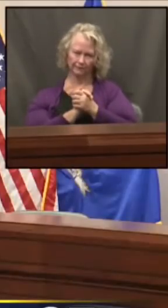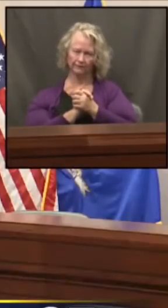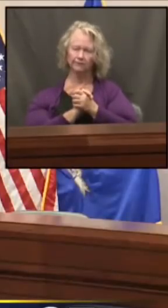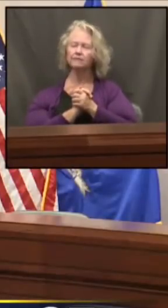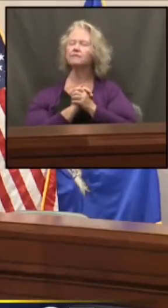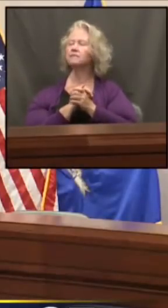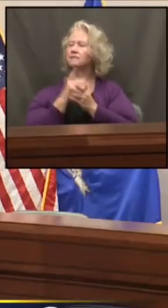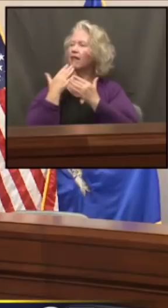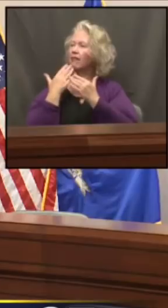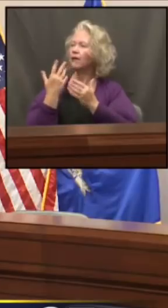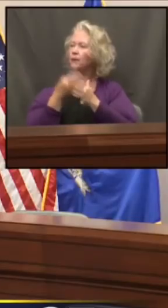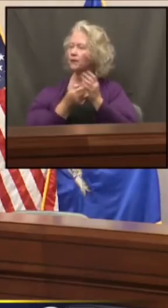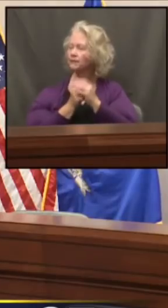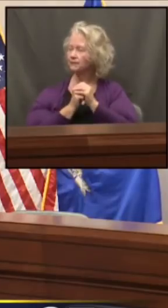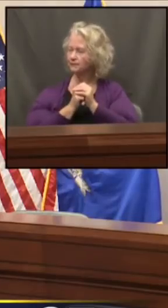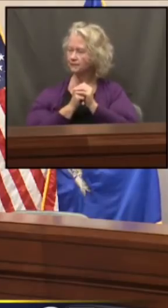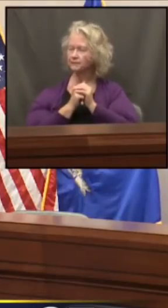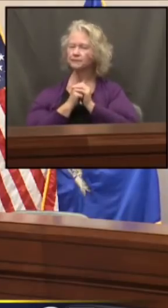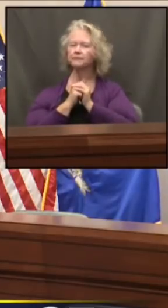Thank you both.